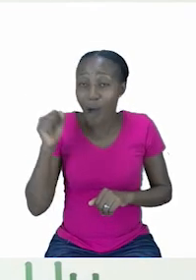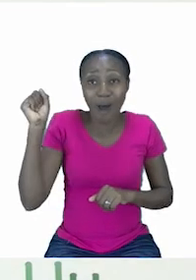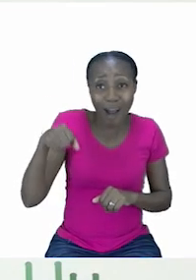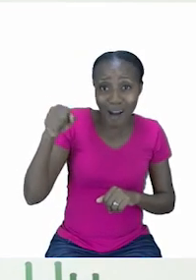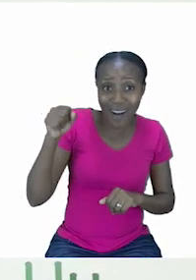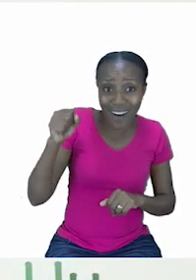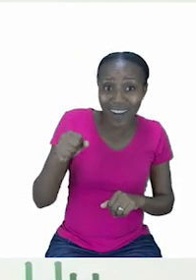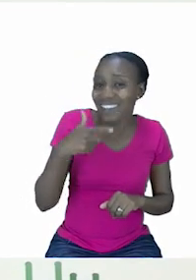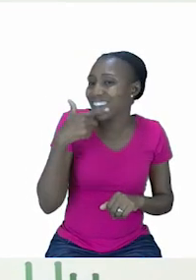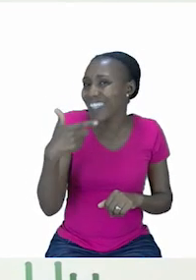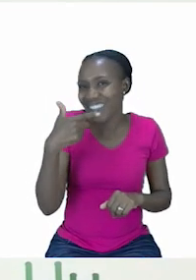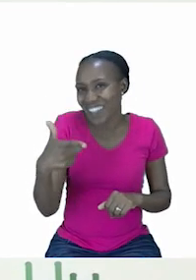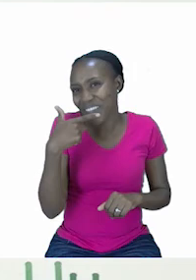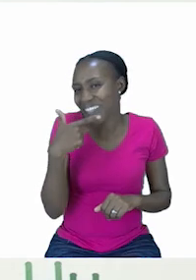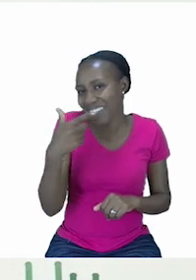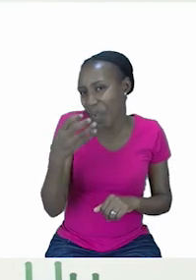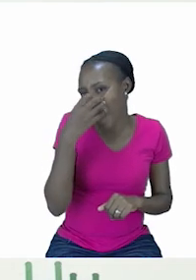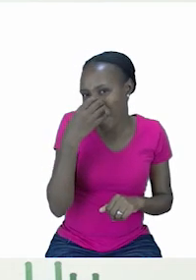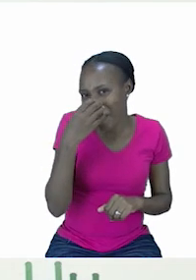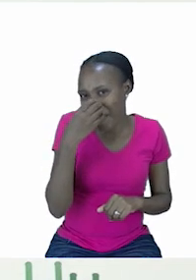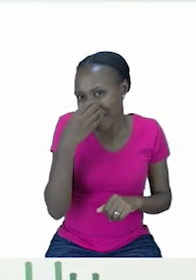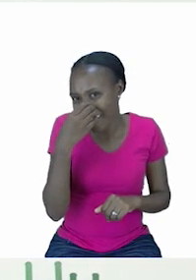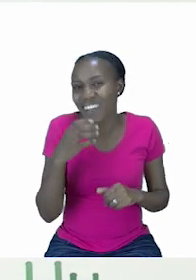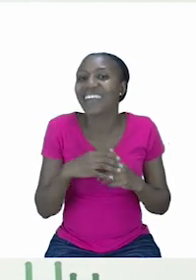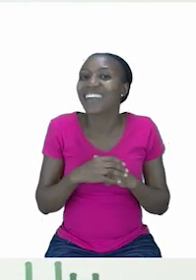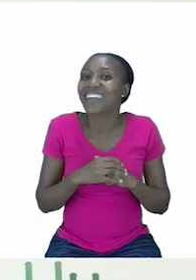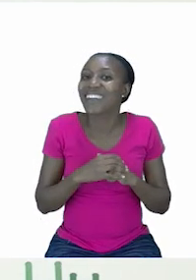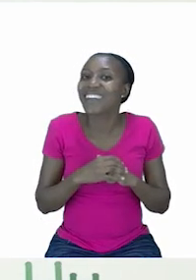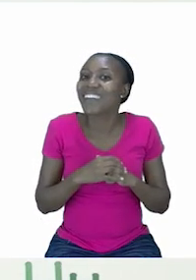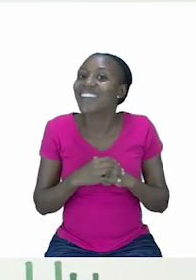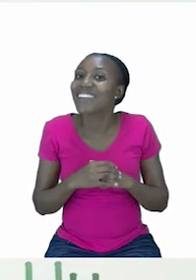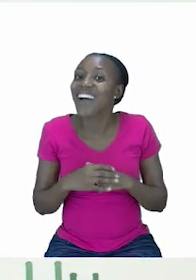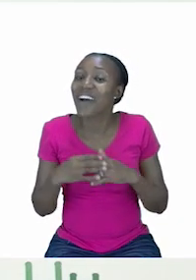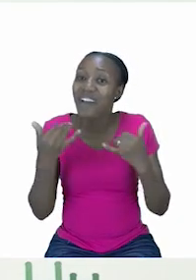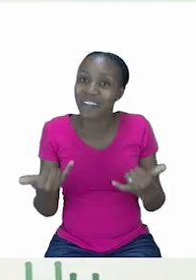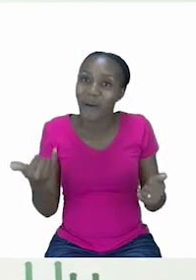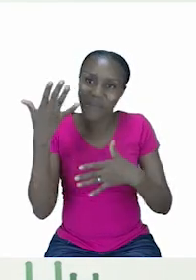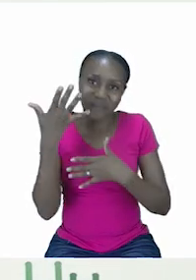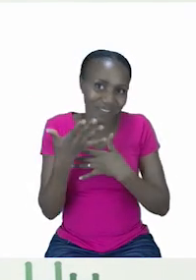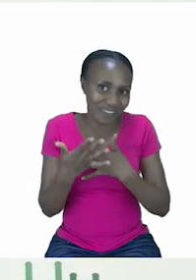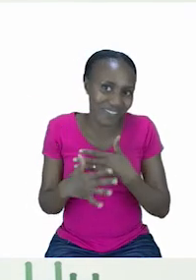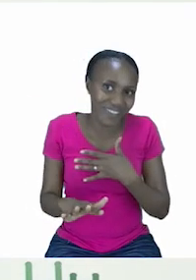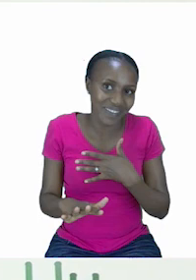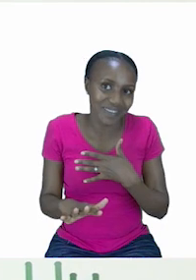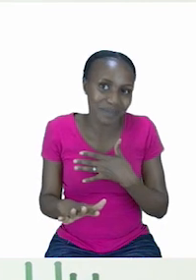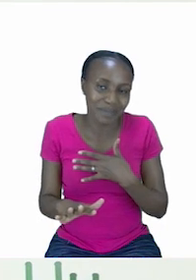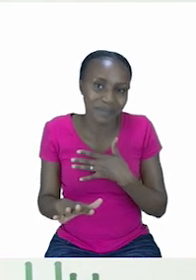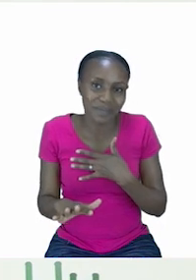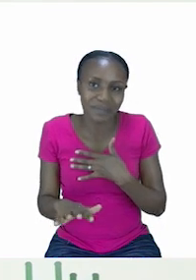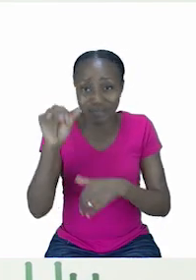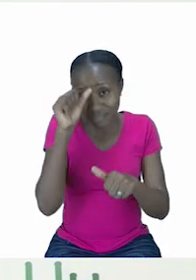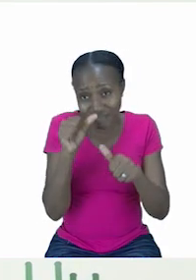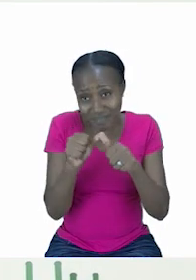Oh, thank you, Sashi. And this is now the end of our lesson.